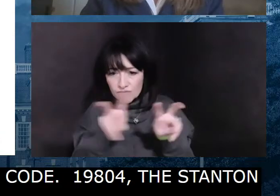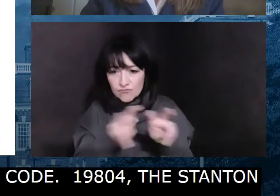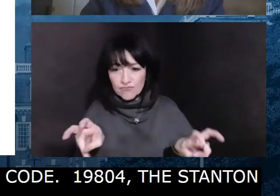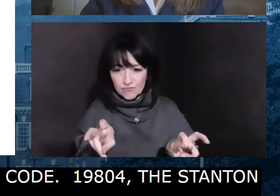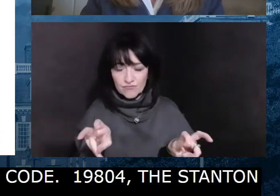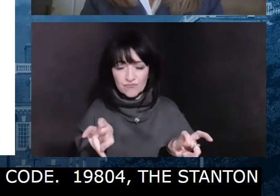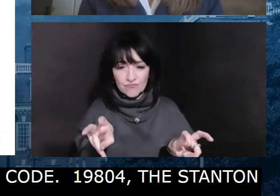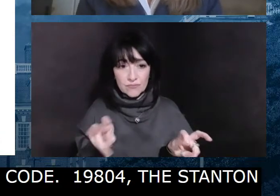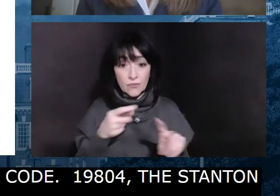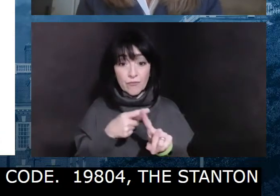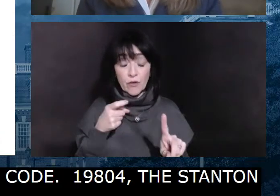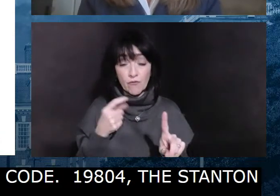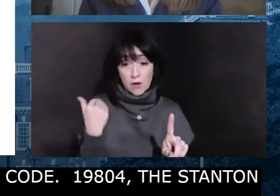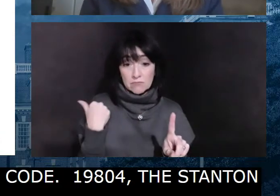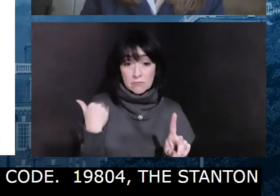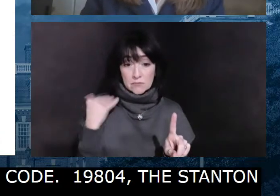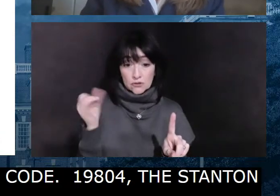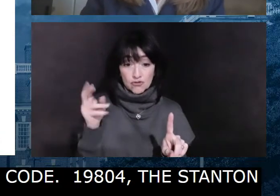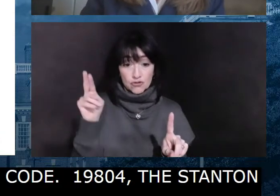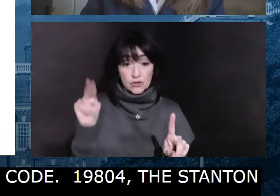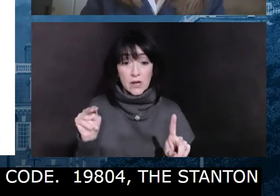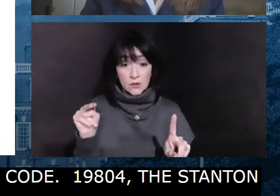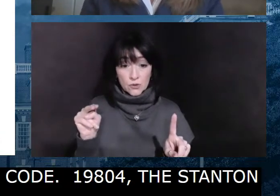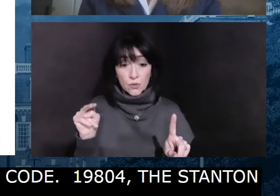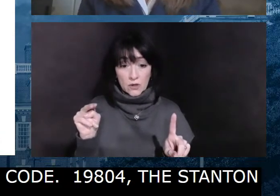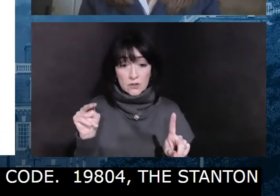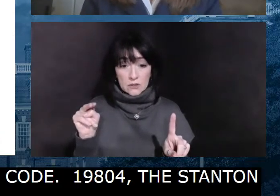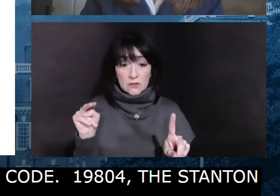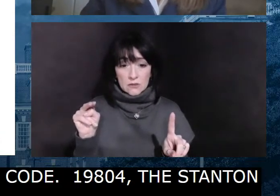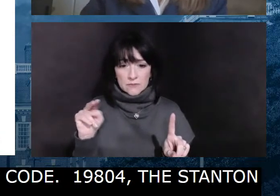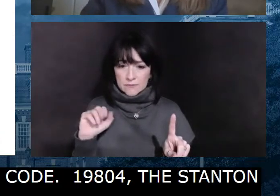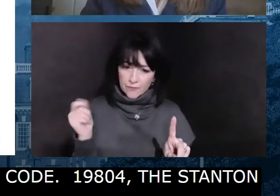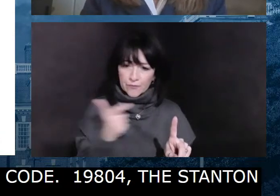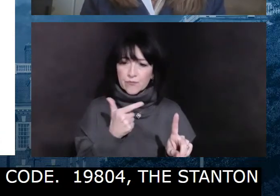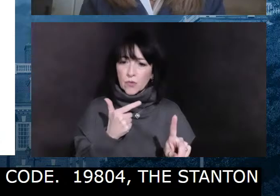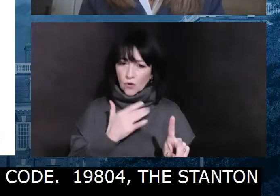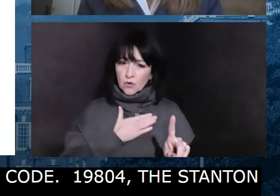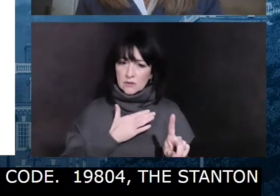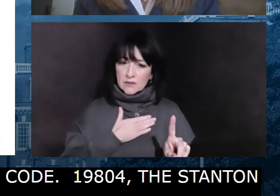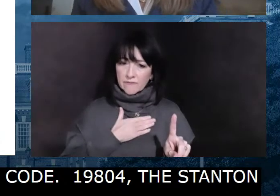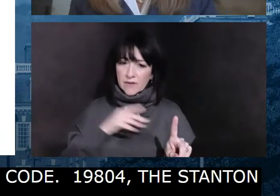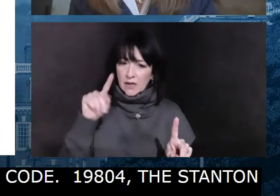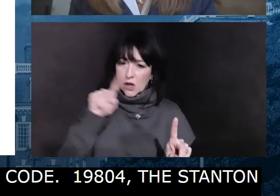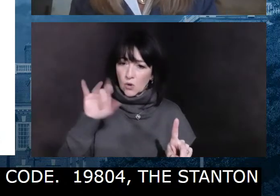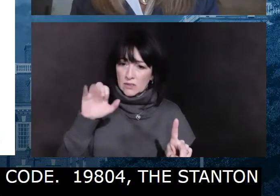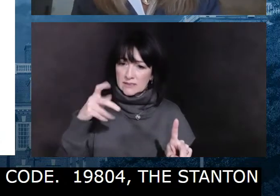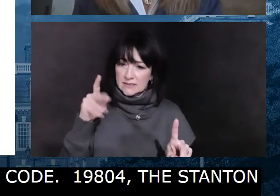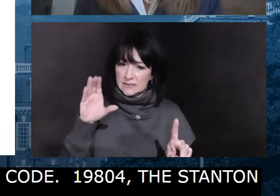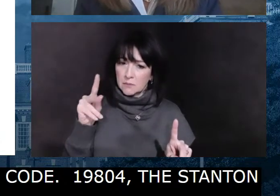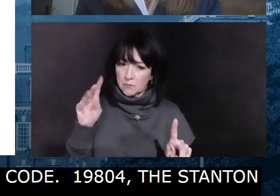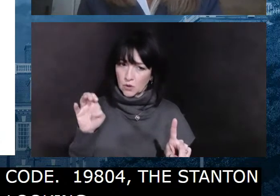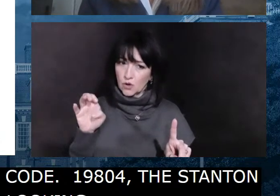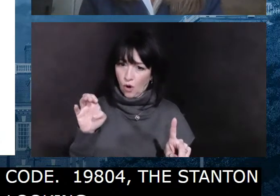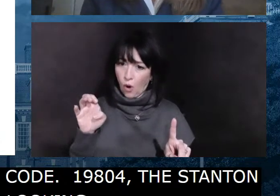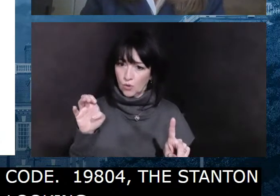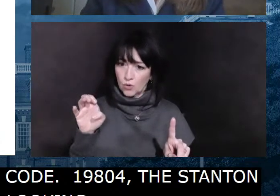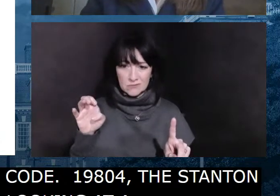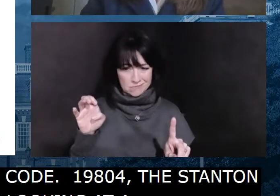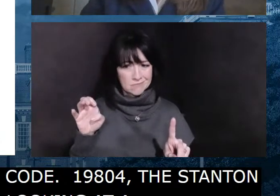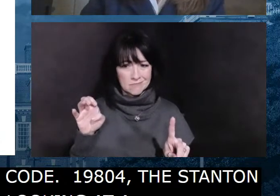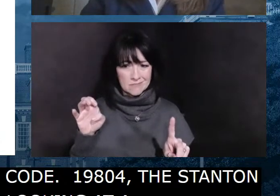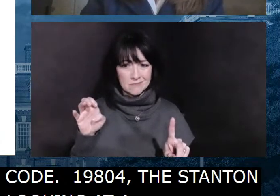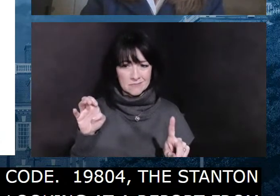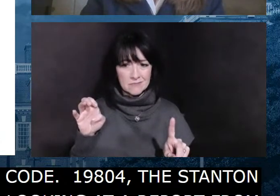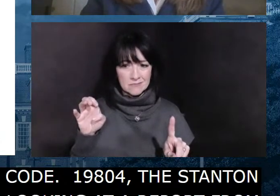early January where all of our zip codes would have met this criteria. So